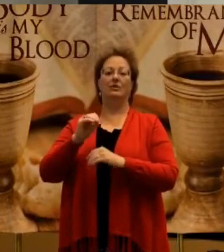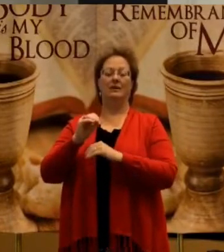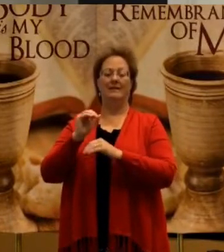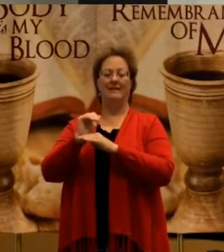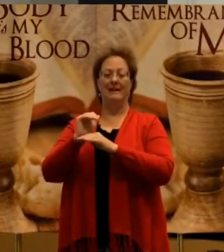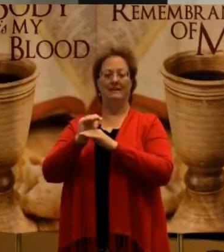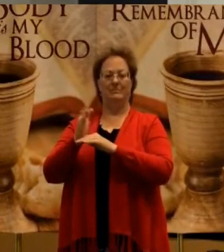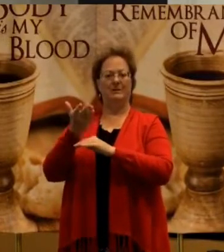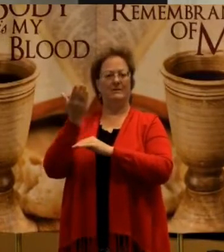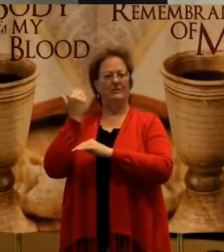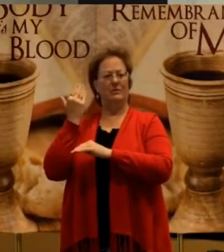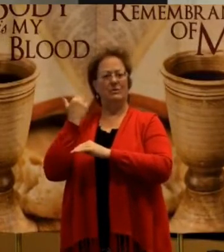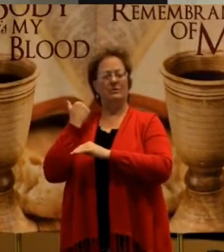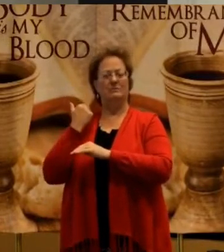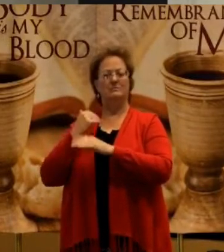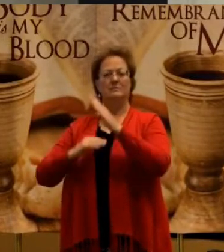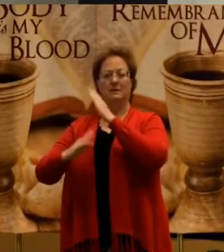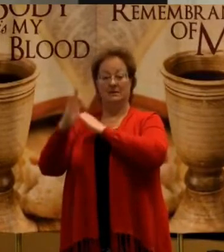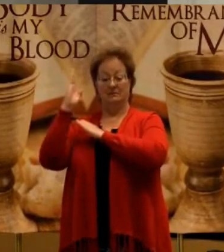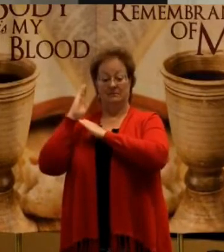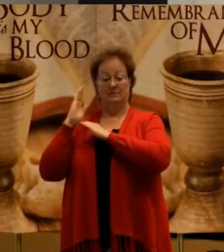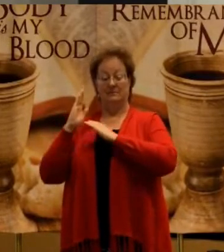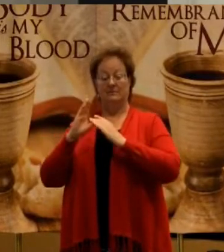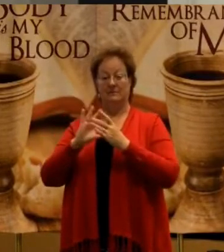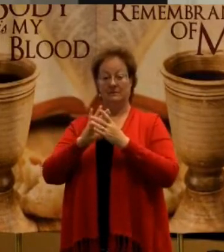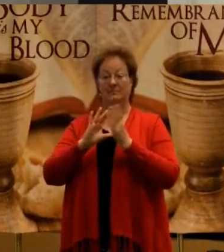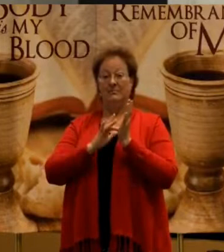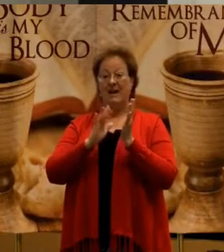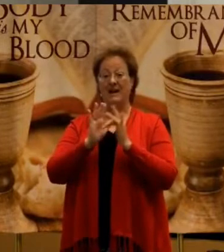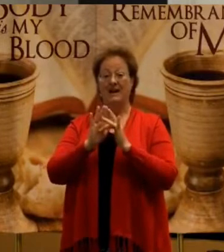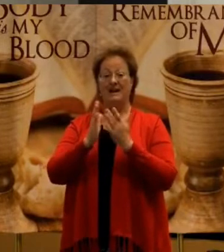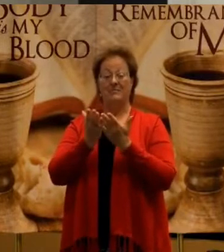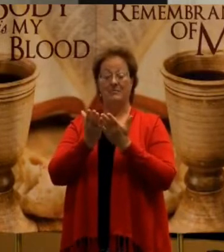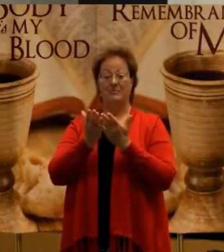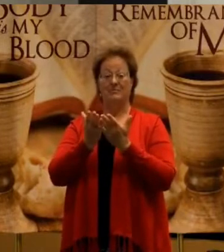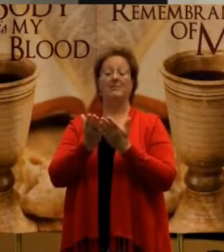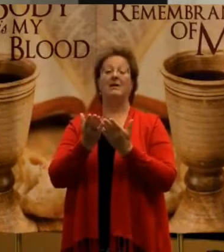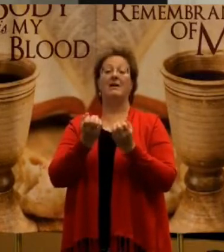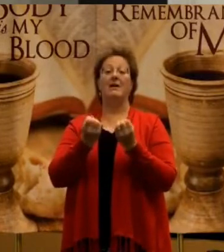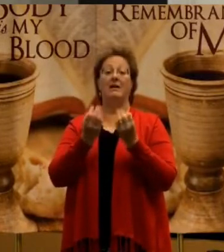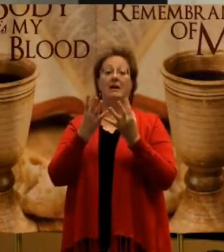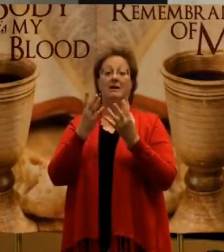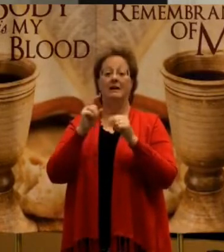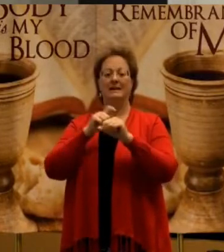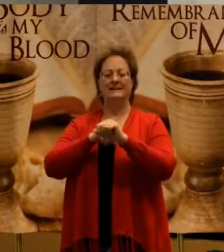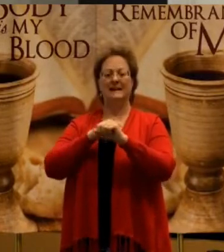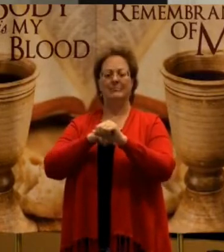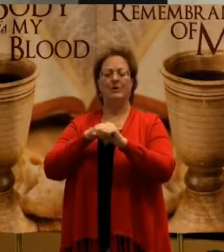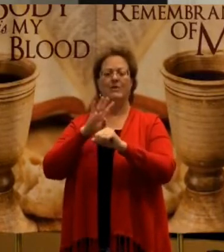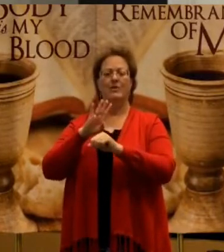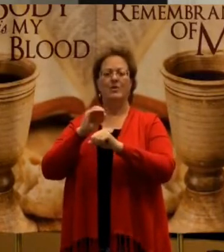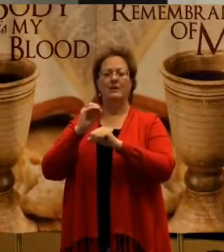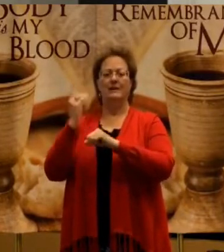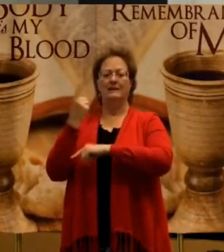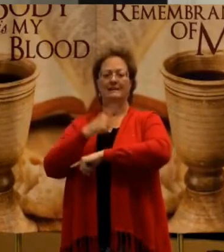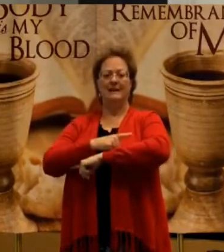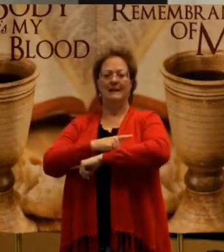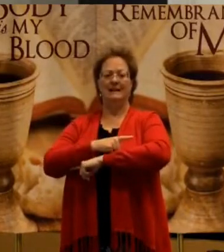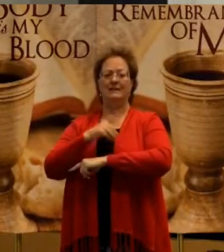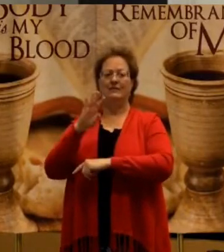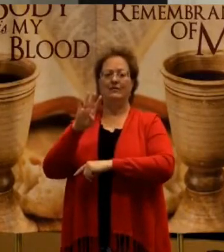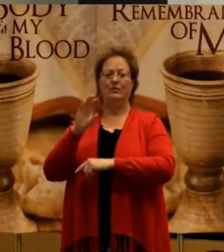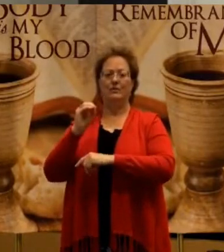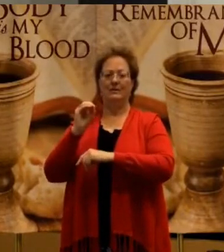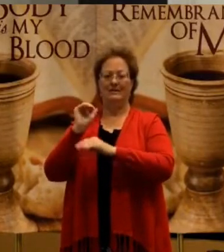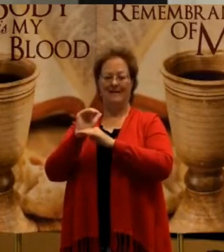Scripture. Throughout Scripture, a 40-day period is often a time of testing to see if God's people are going to